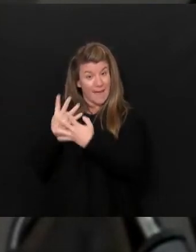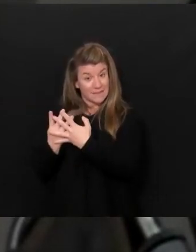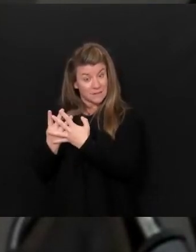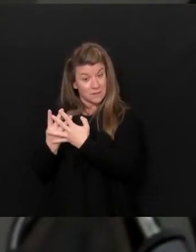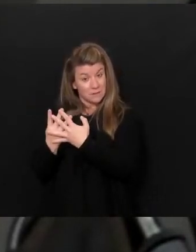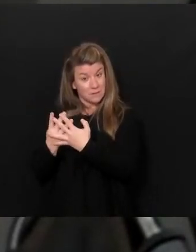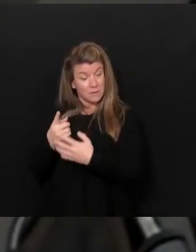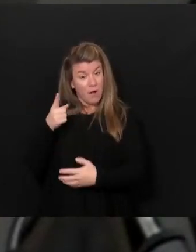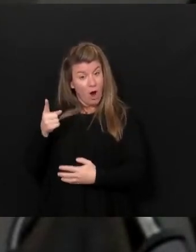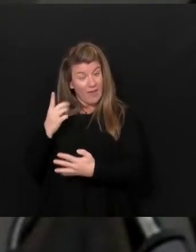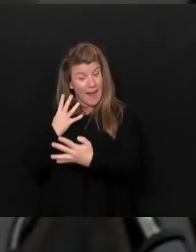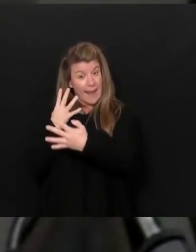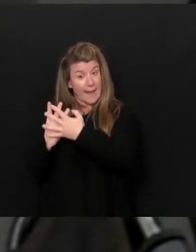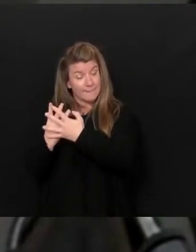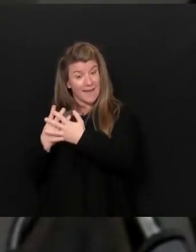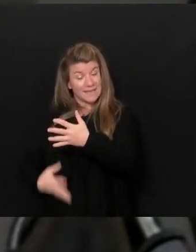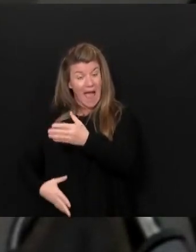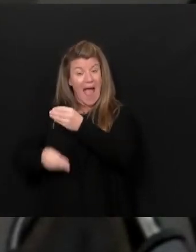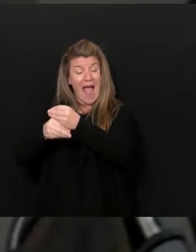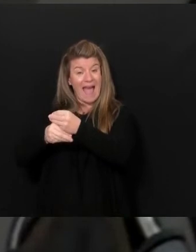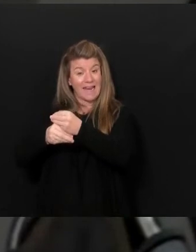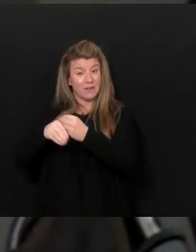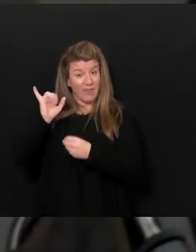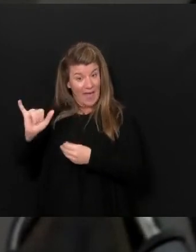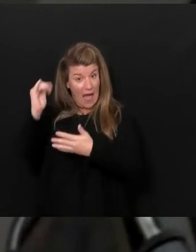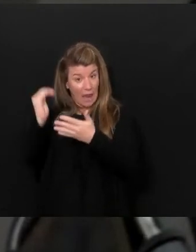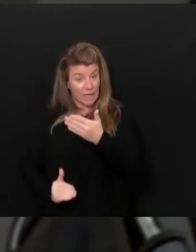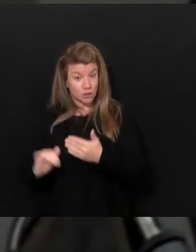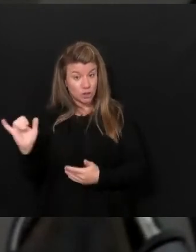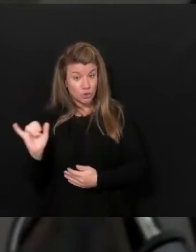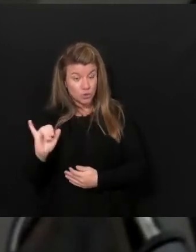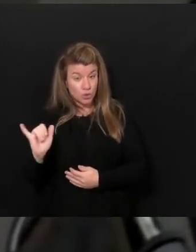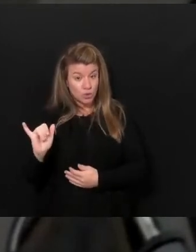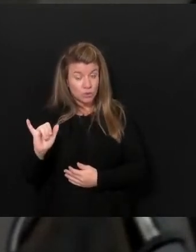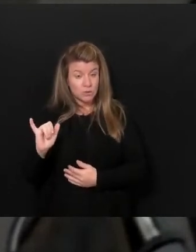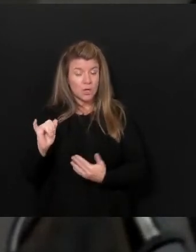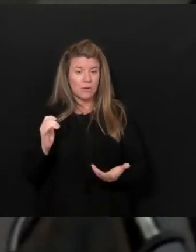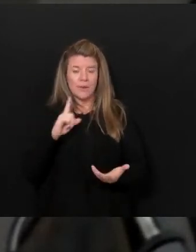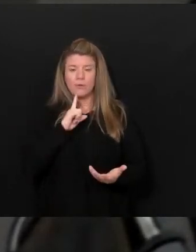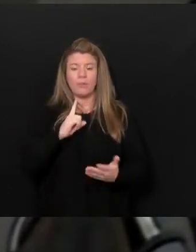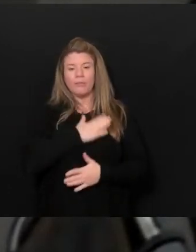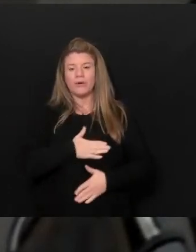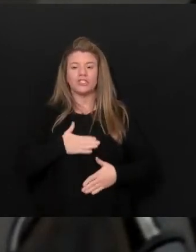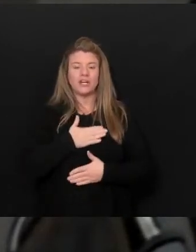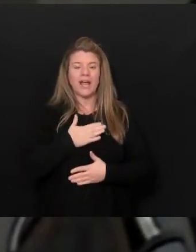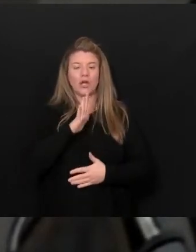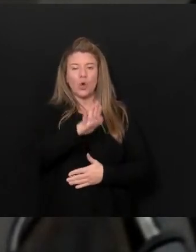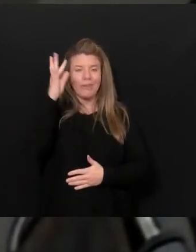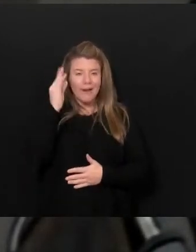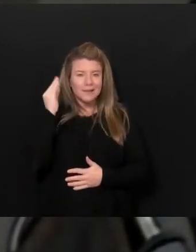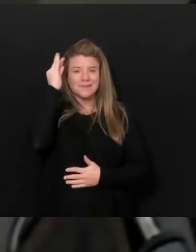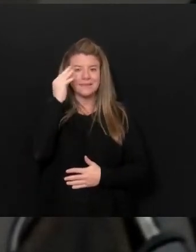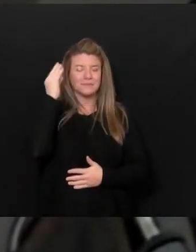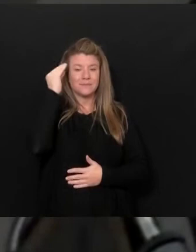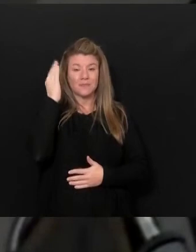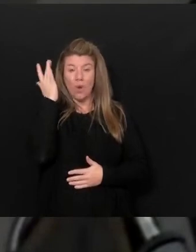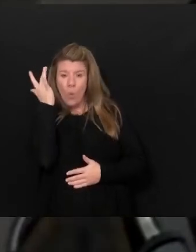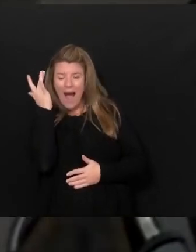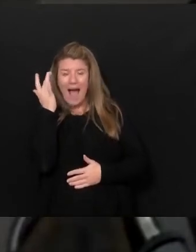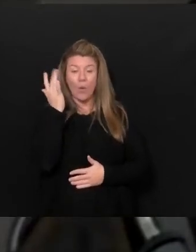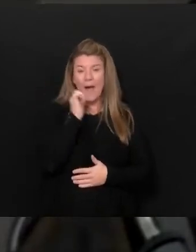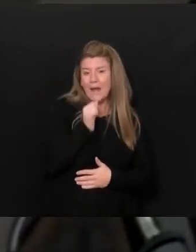be added to that list, and would appreciate some kind of your thought process on why or